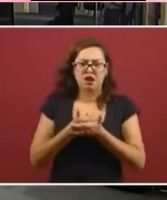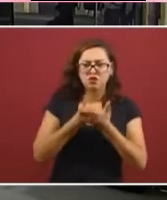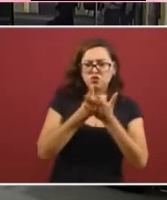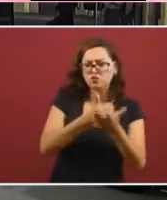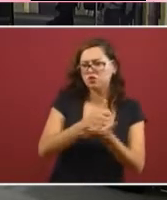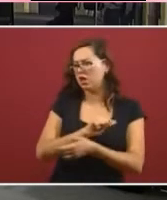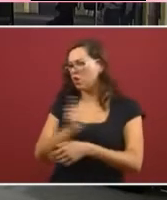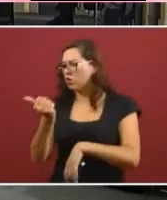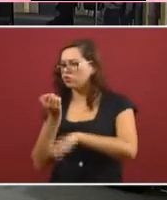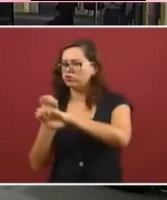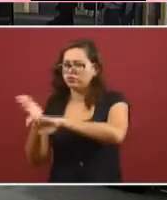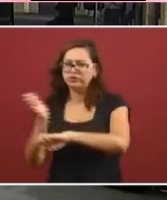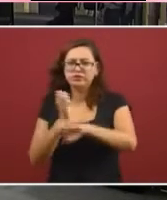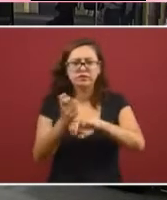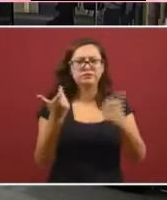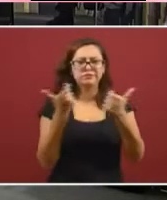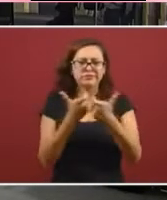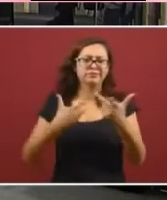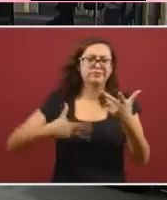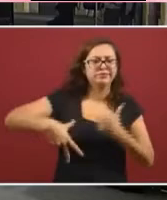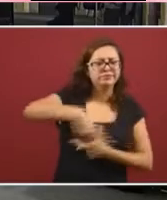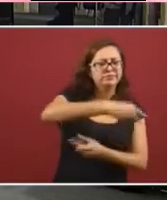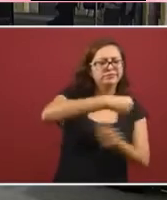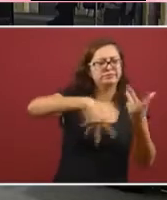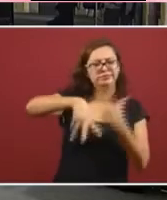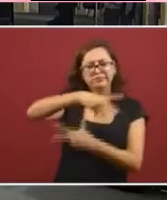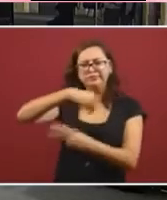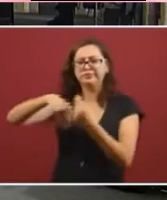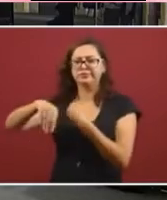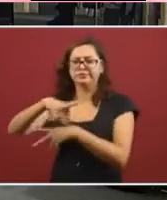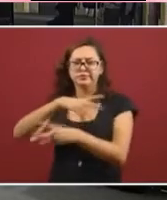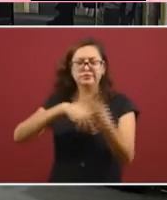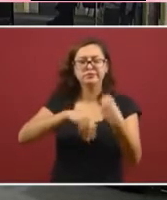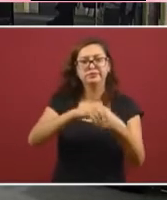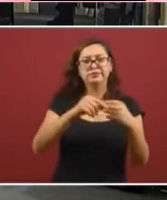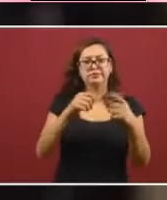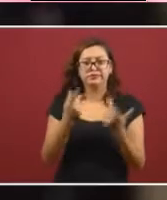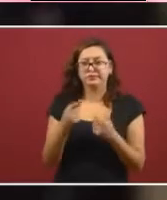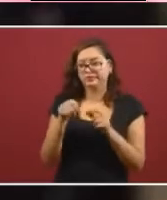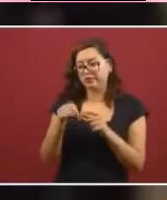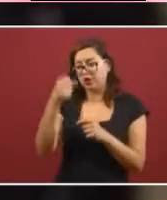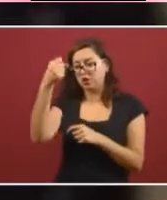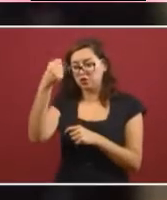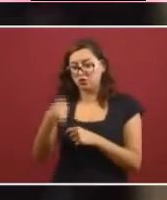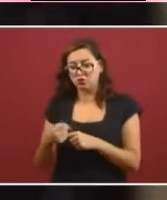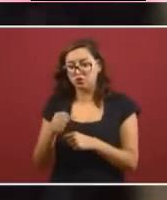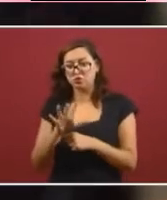Esto ha sido durante resources for other areas for the south and the south